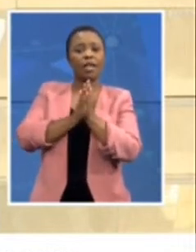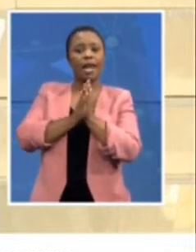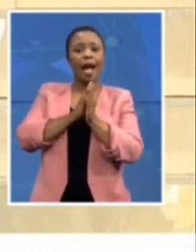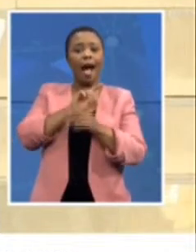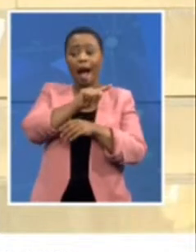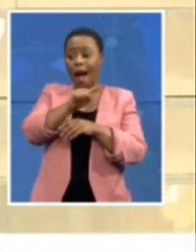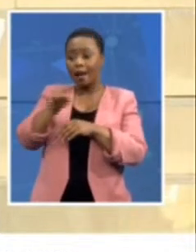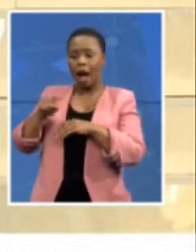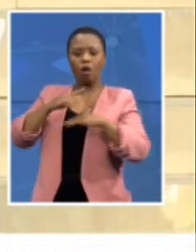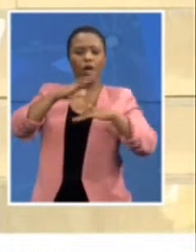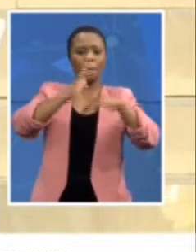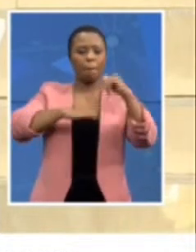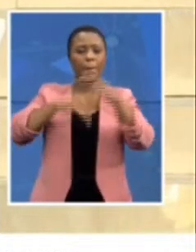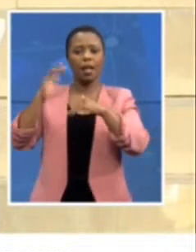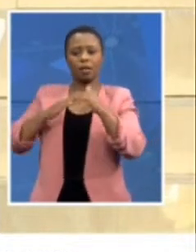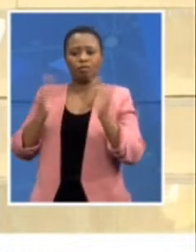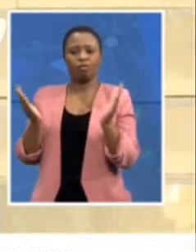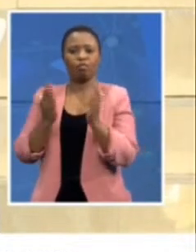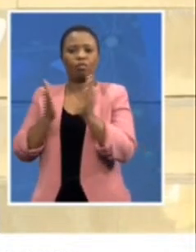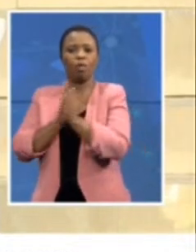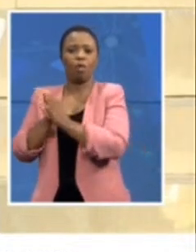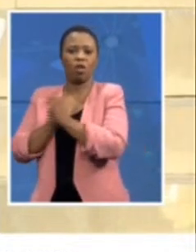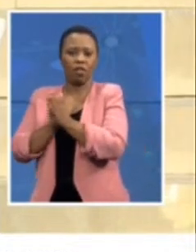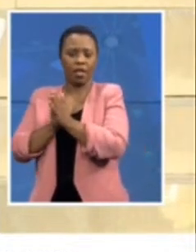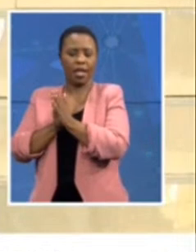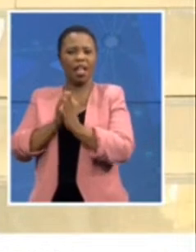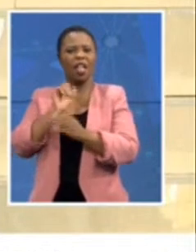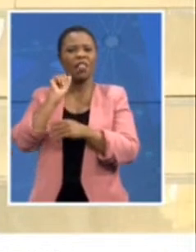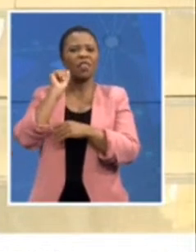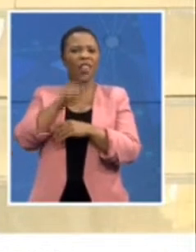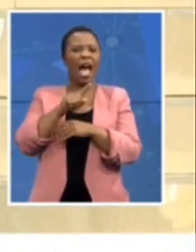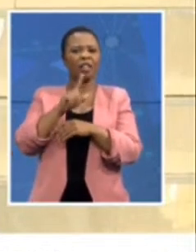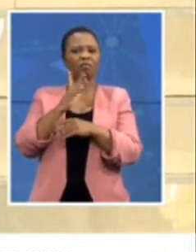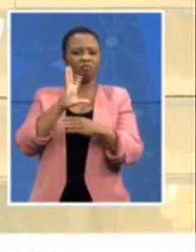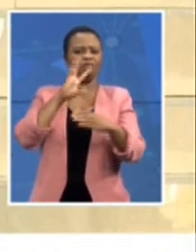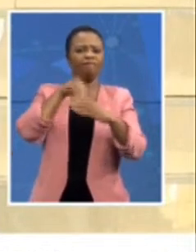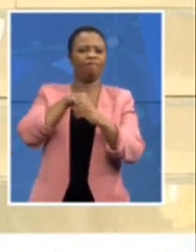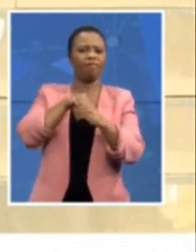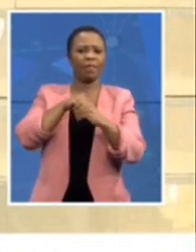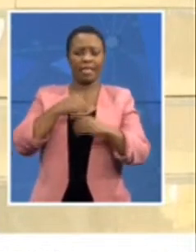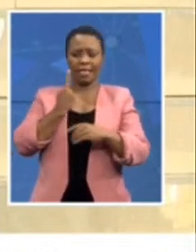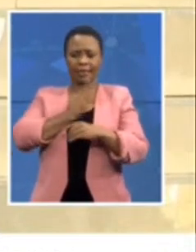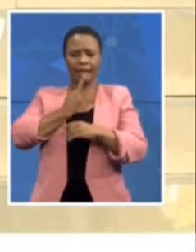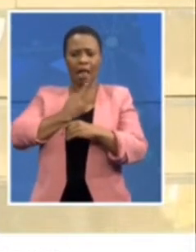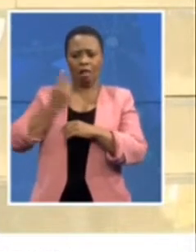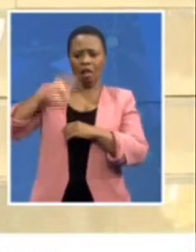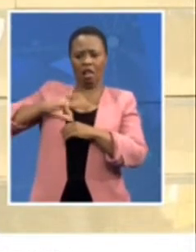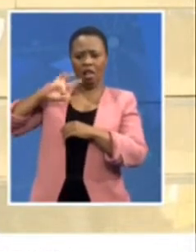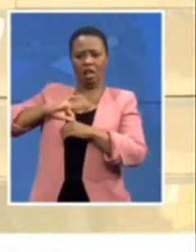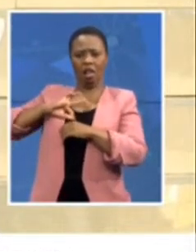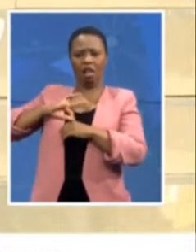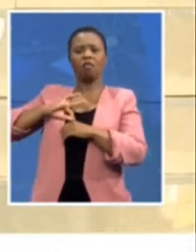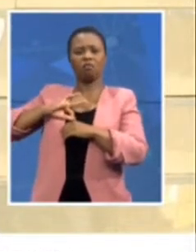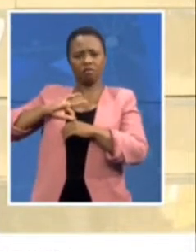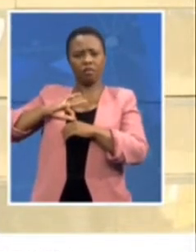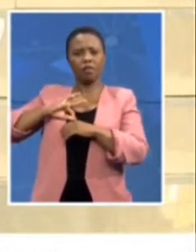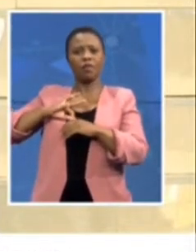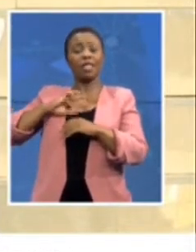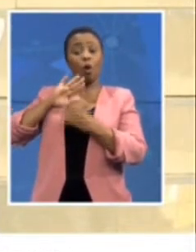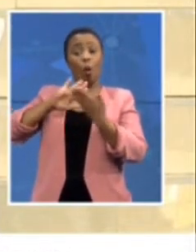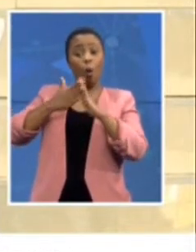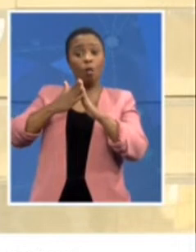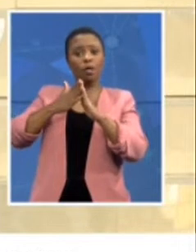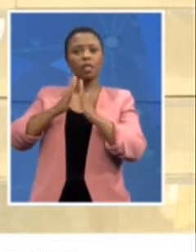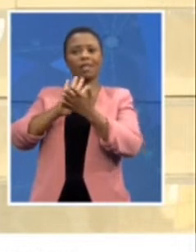to engage with any self-enriching activity that damaged the very communities her comrades died for.